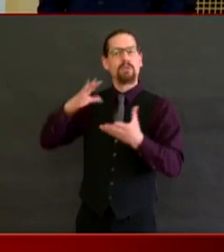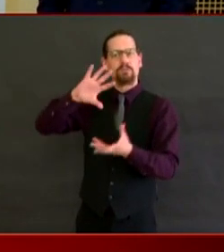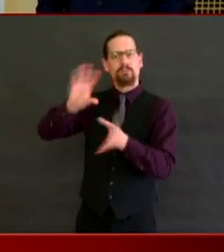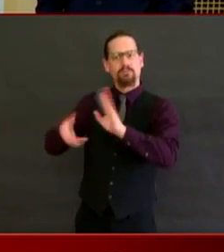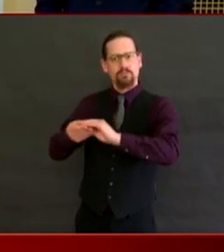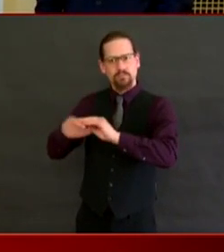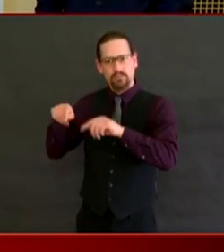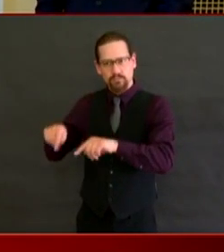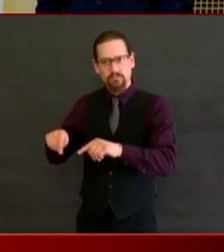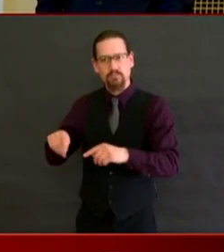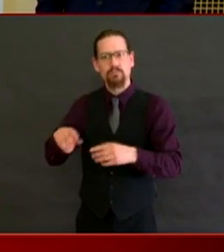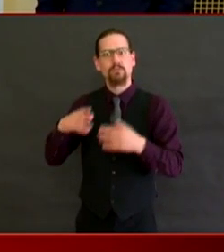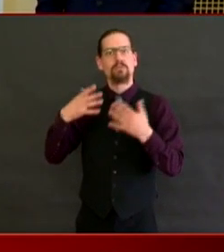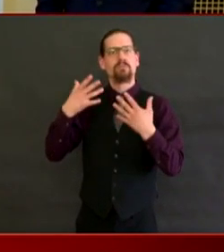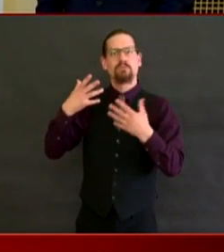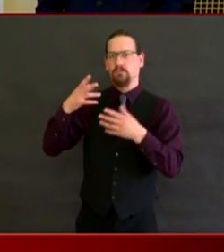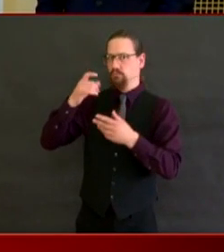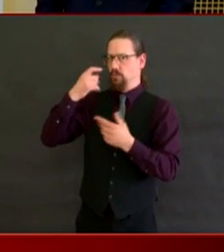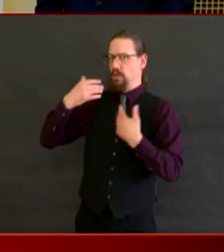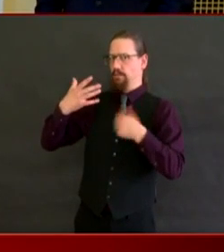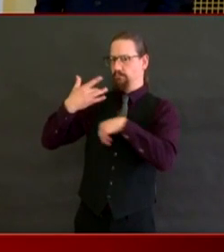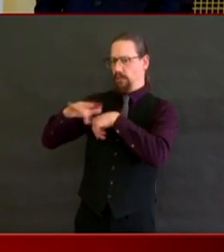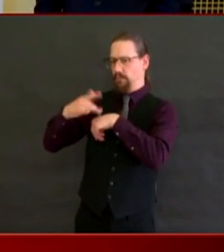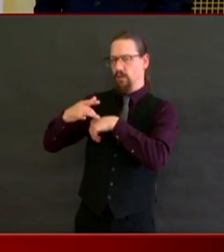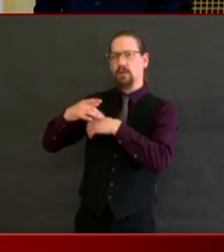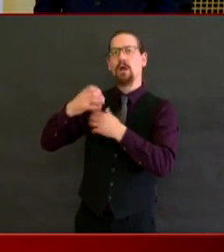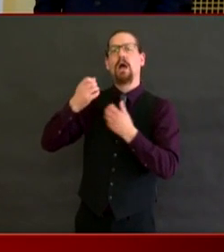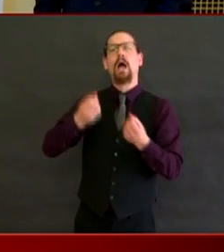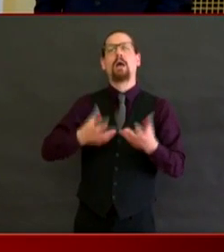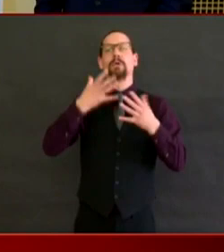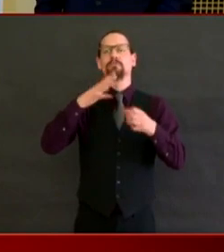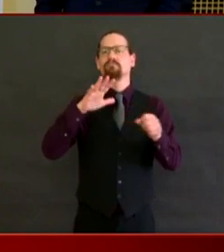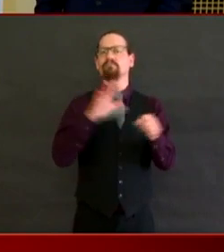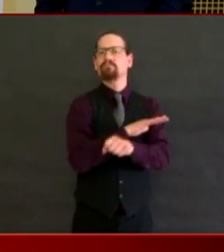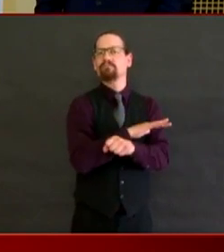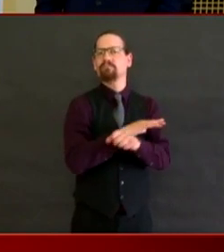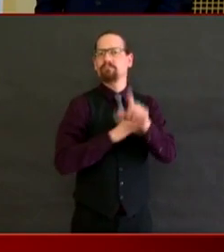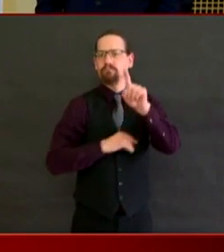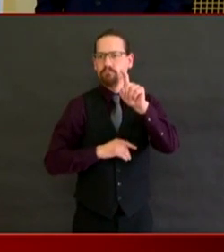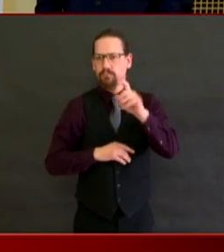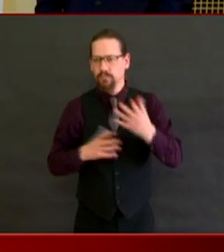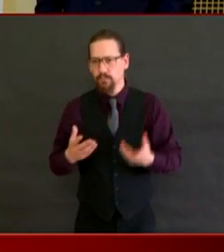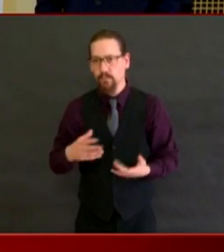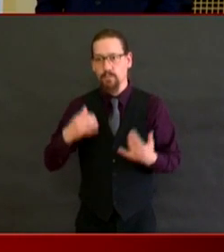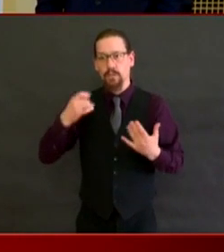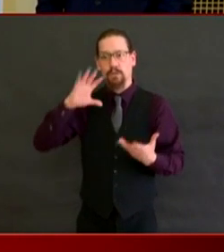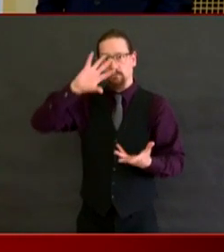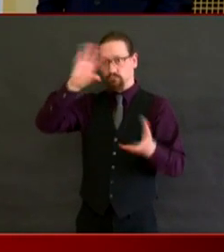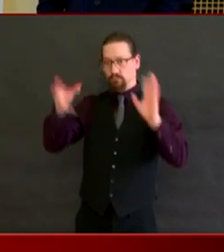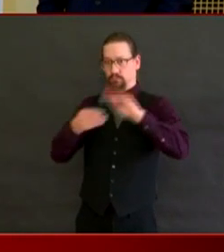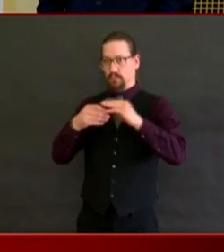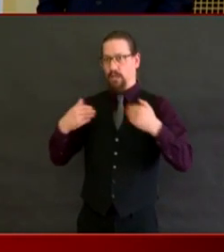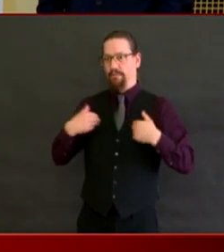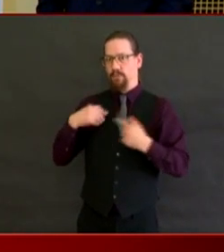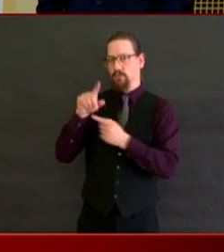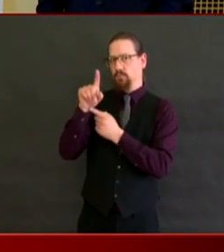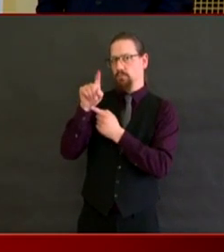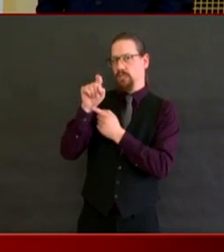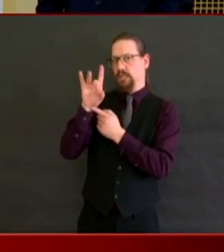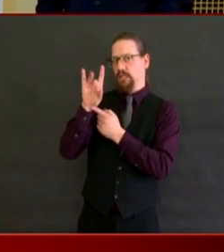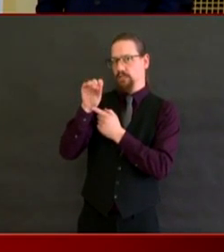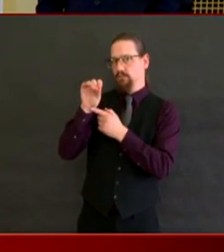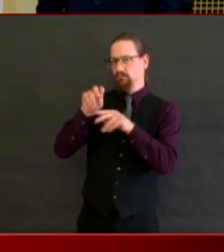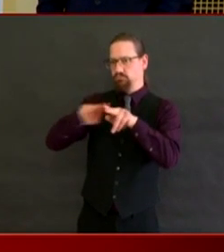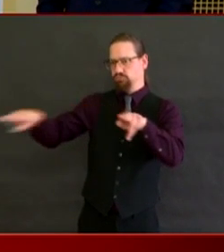are 180 total ICU beds, roughly, that are actively available. About 47 of